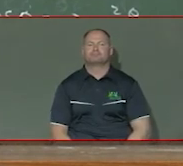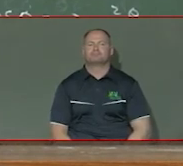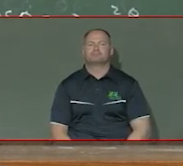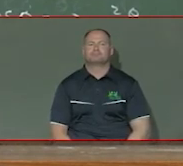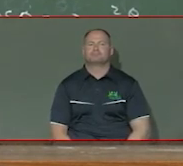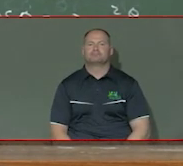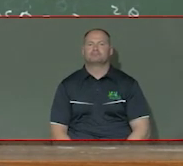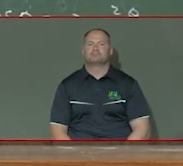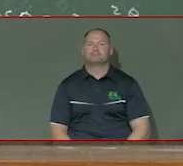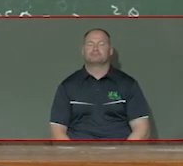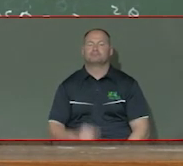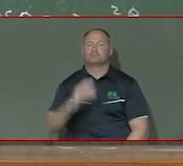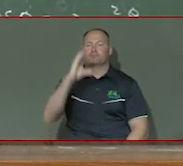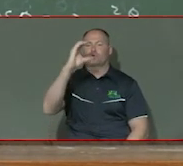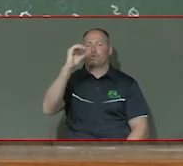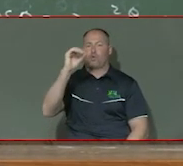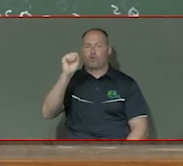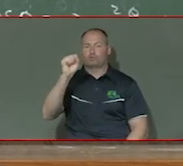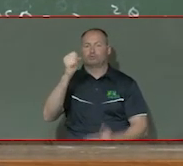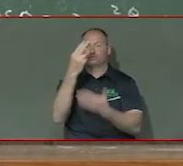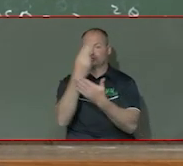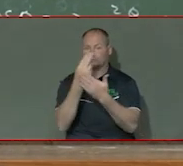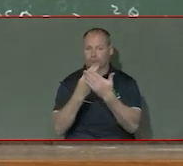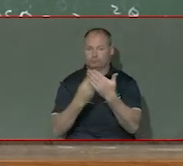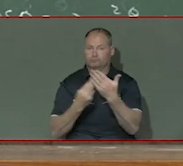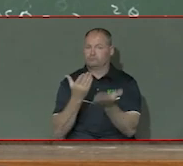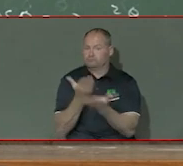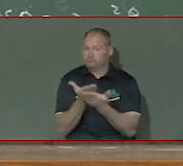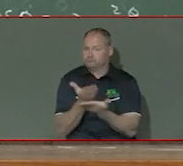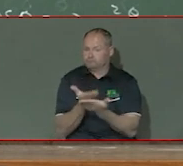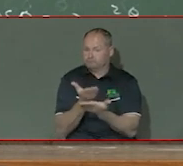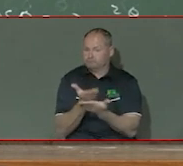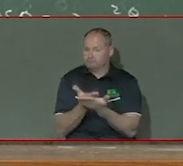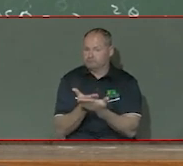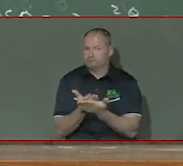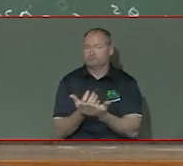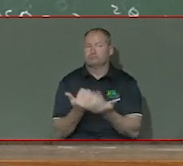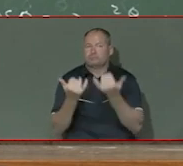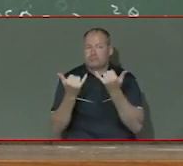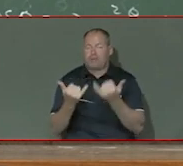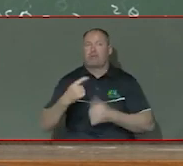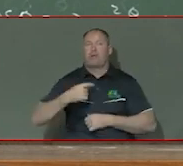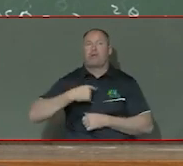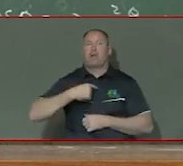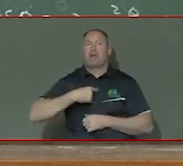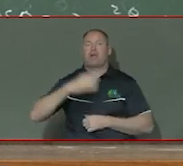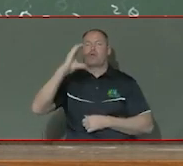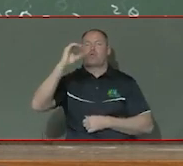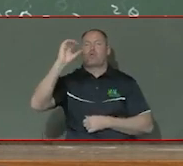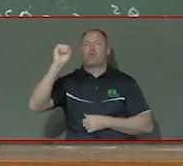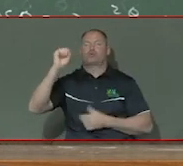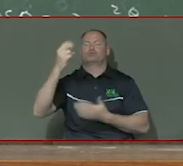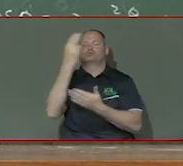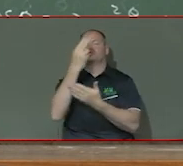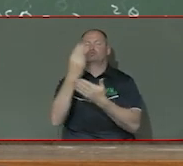You could have drawn the cos graph. You could have said, I'm going to draw the cos